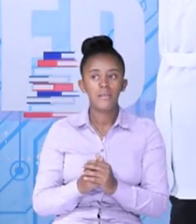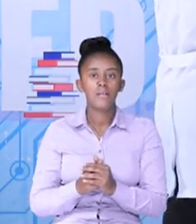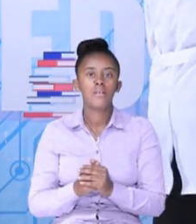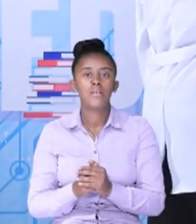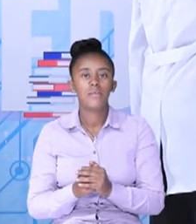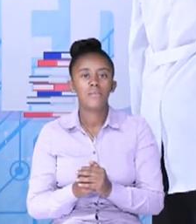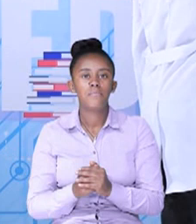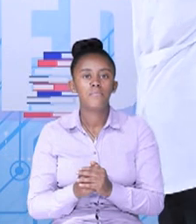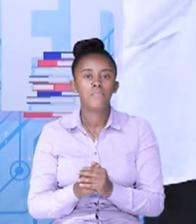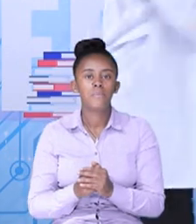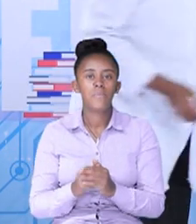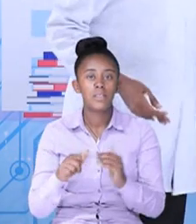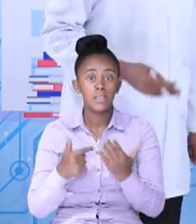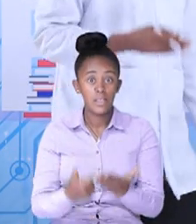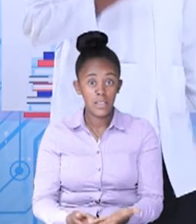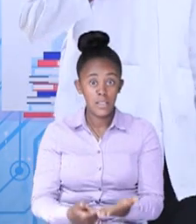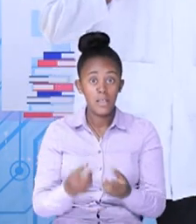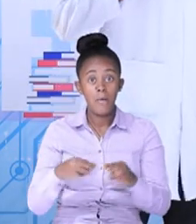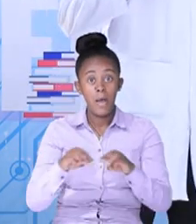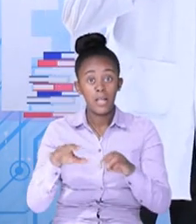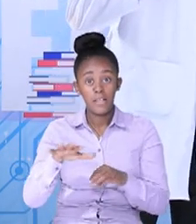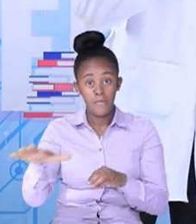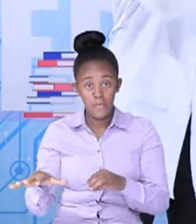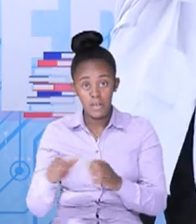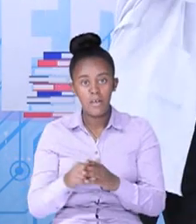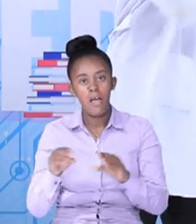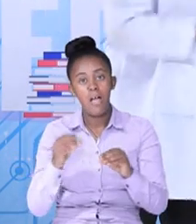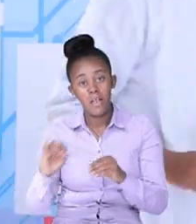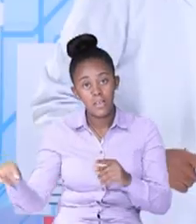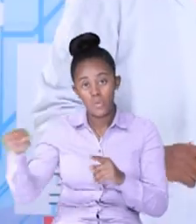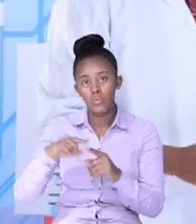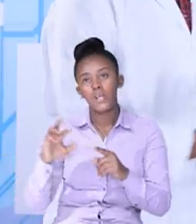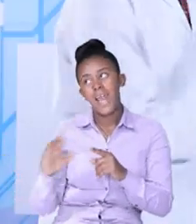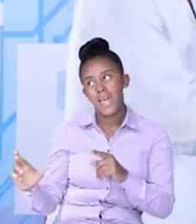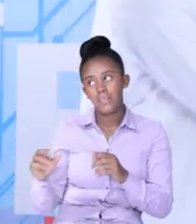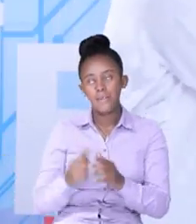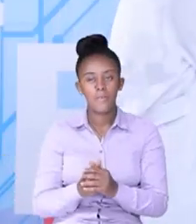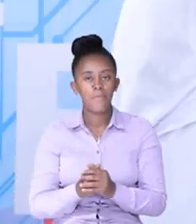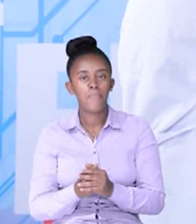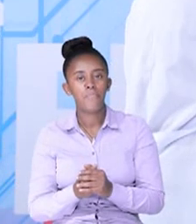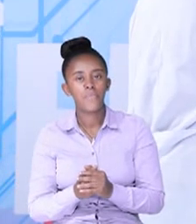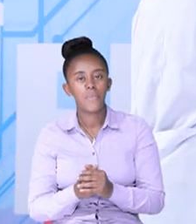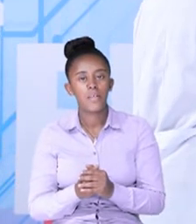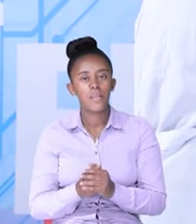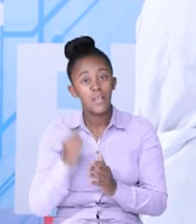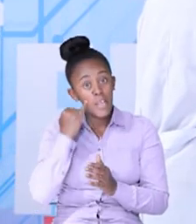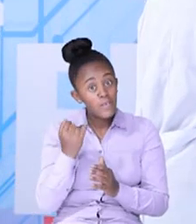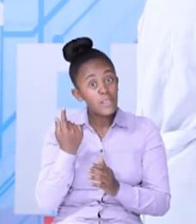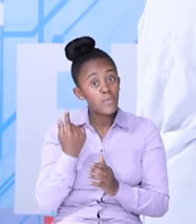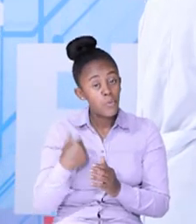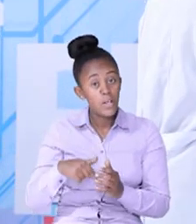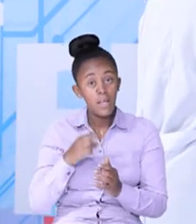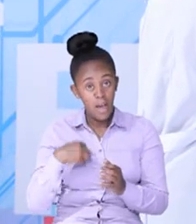it to be like this. This is the magnetic field acting to the right. If we have a